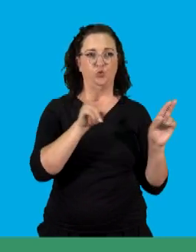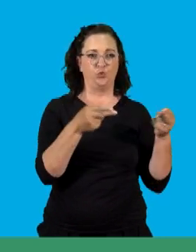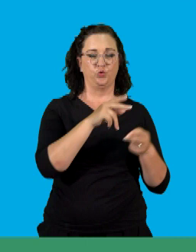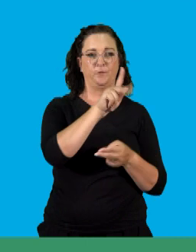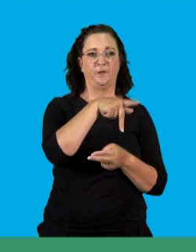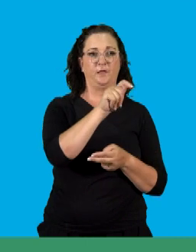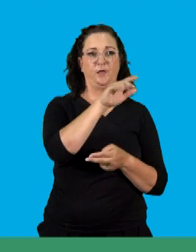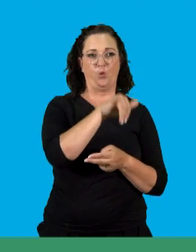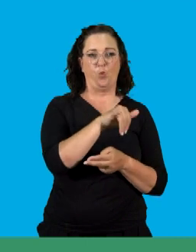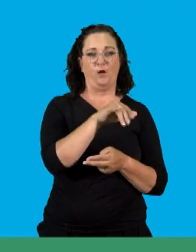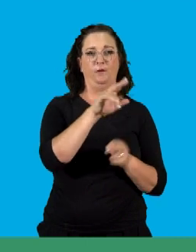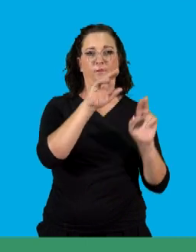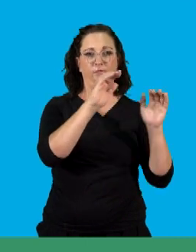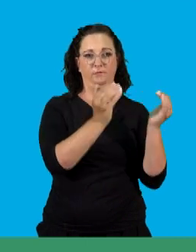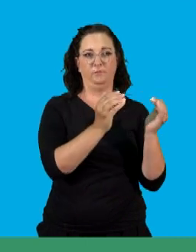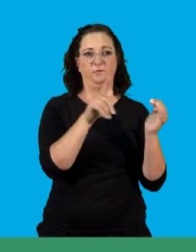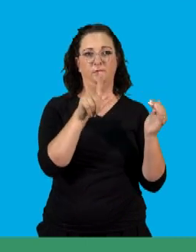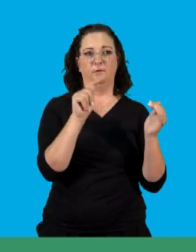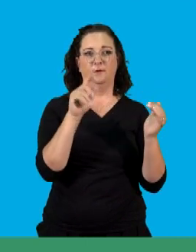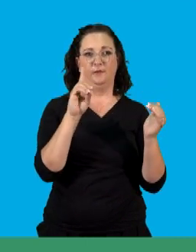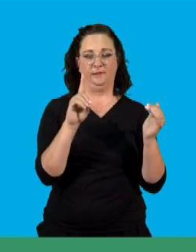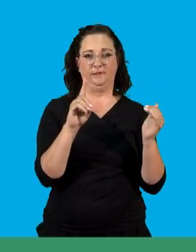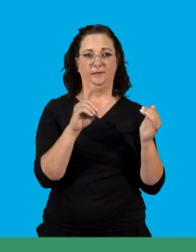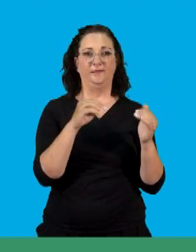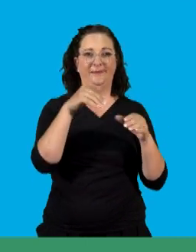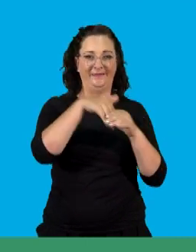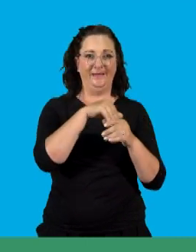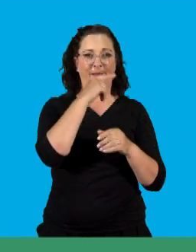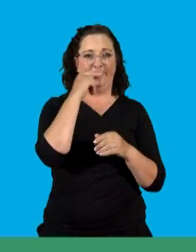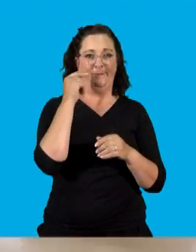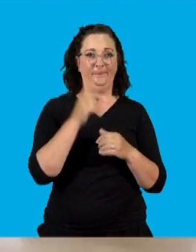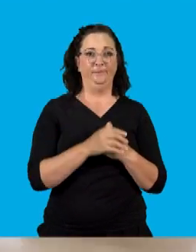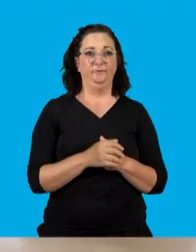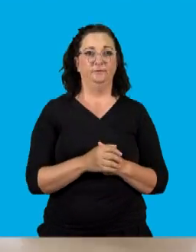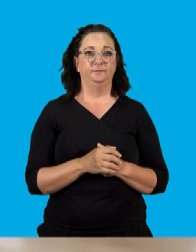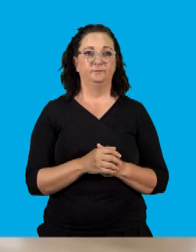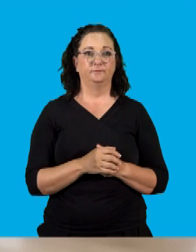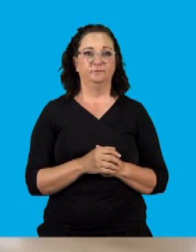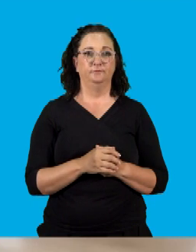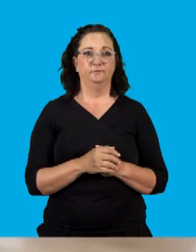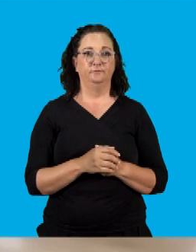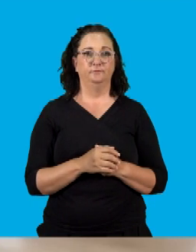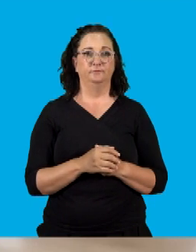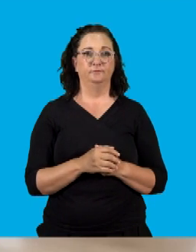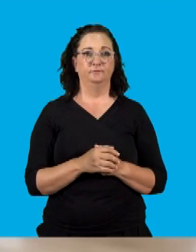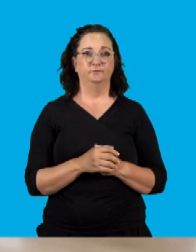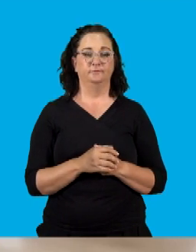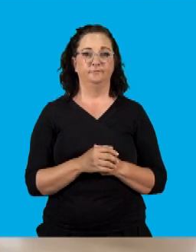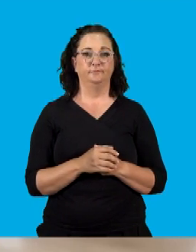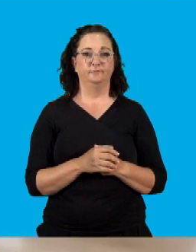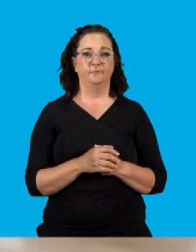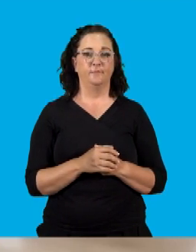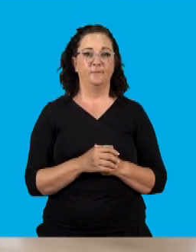to know that the name of your private company has to end with the name Proprietary Limited or